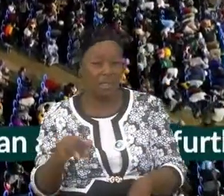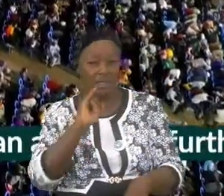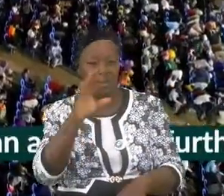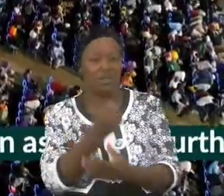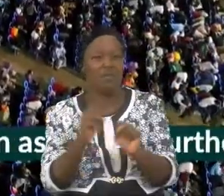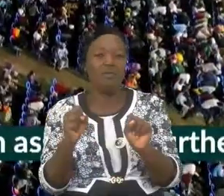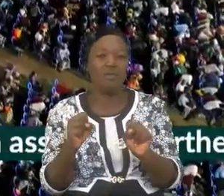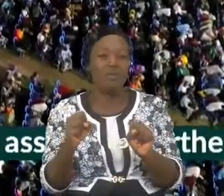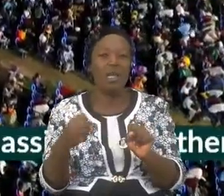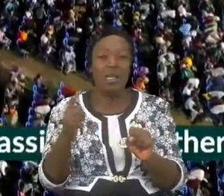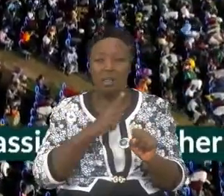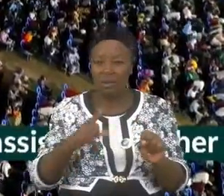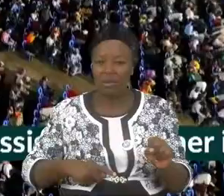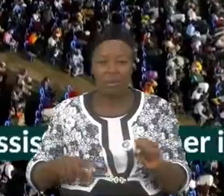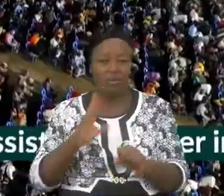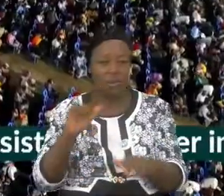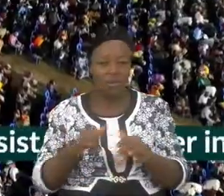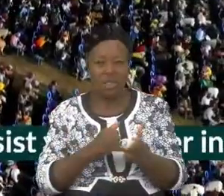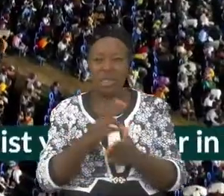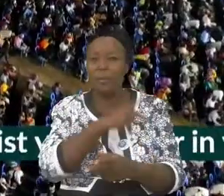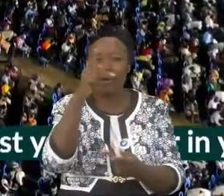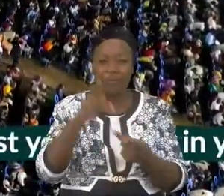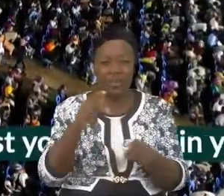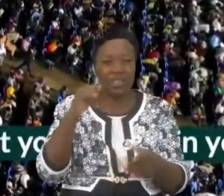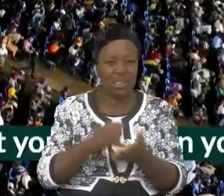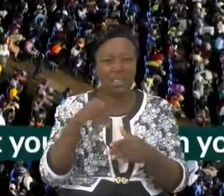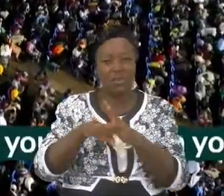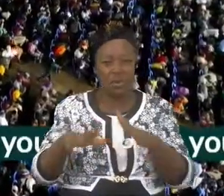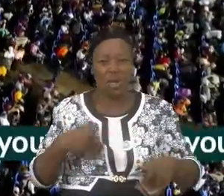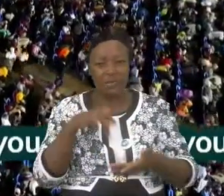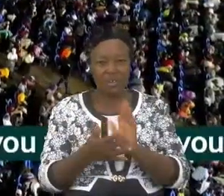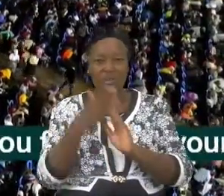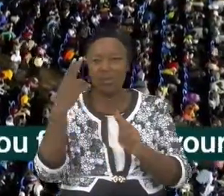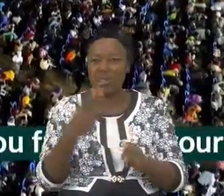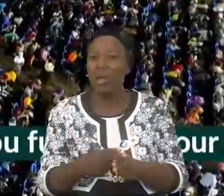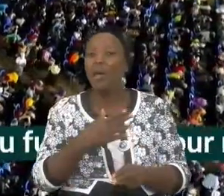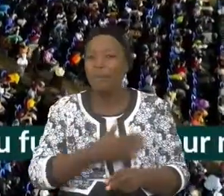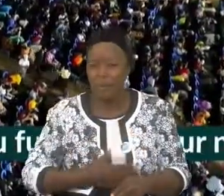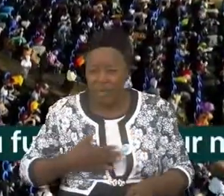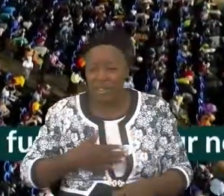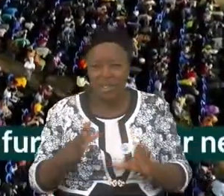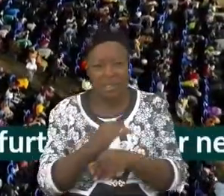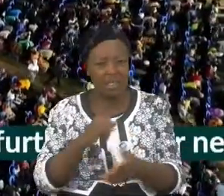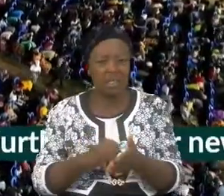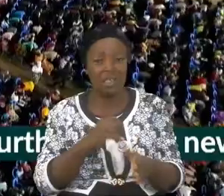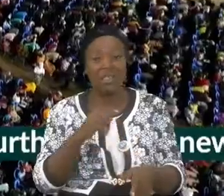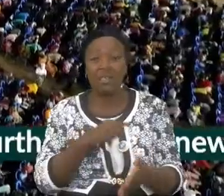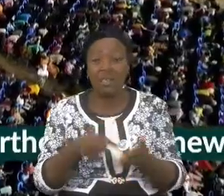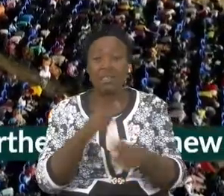Those who have finished, the people they are canceling, don't just stay there. Let's move towards the back.